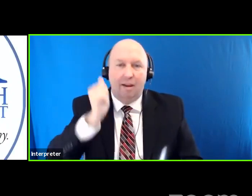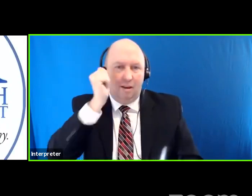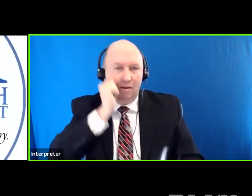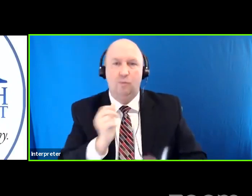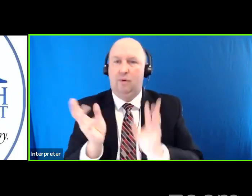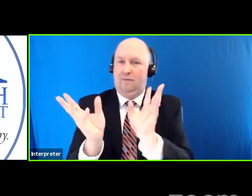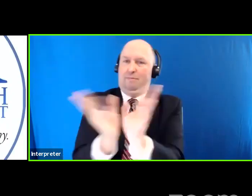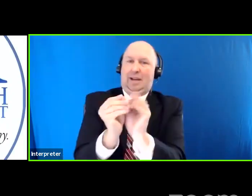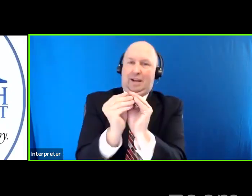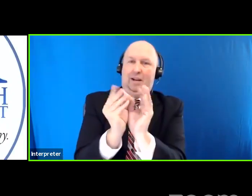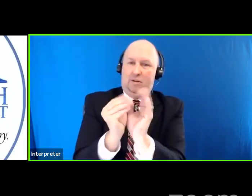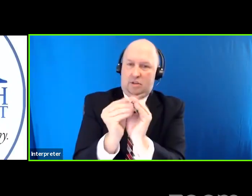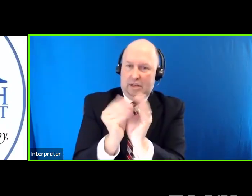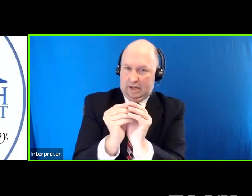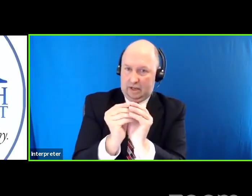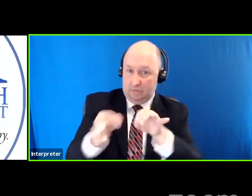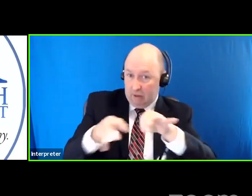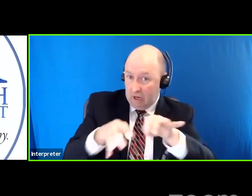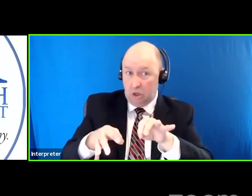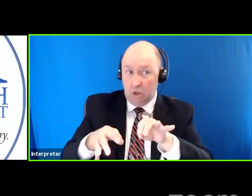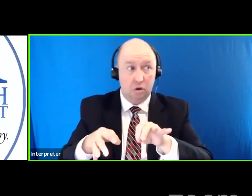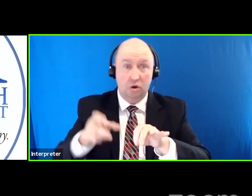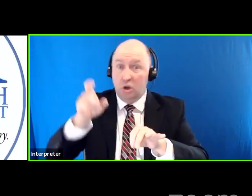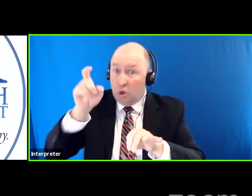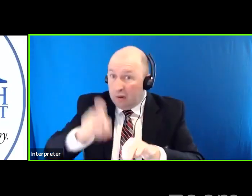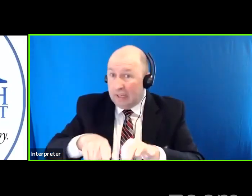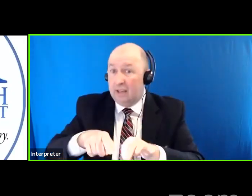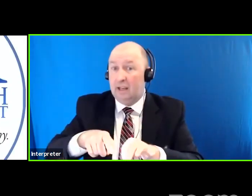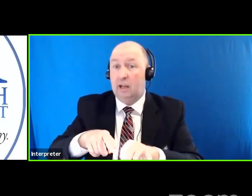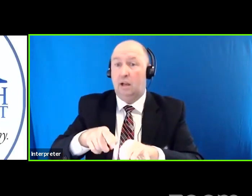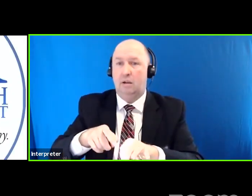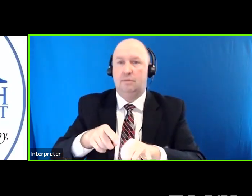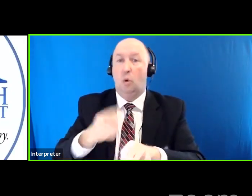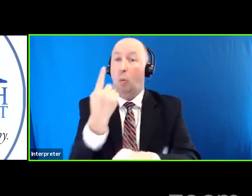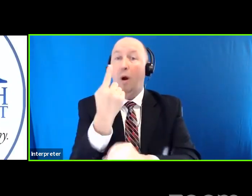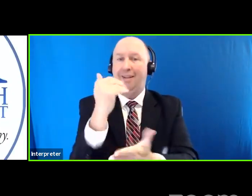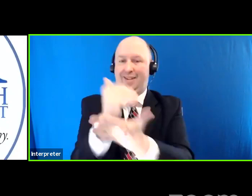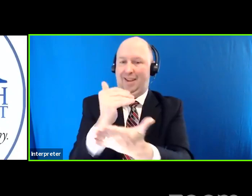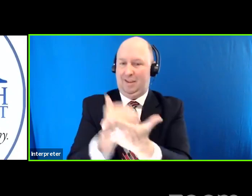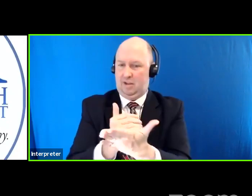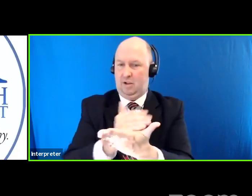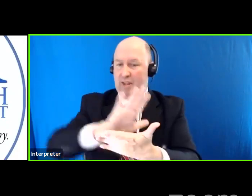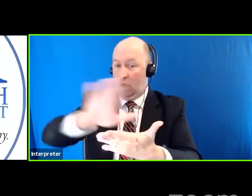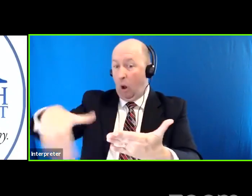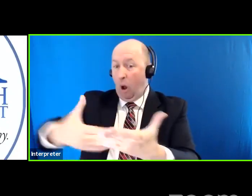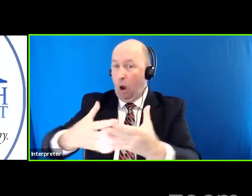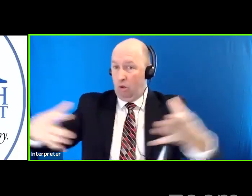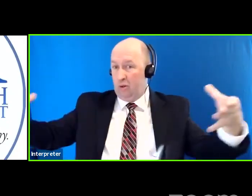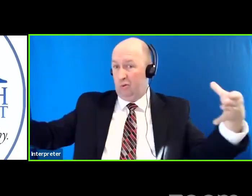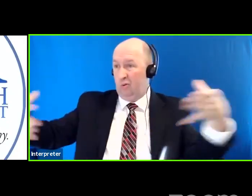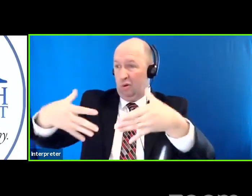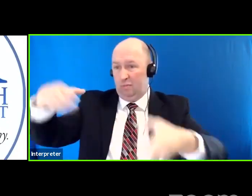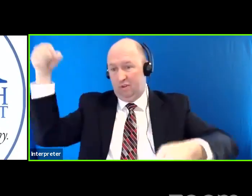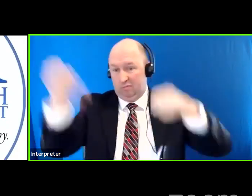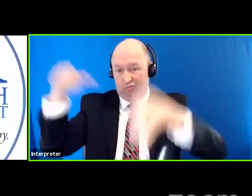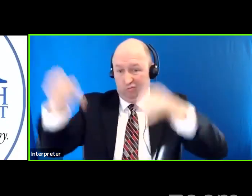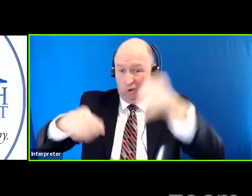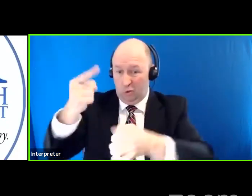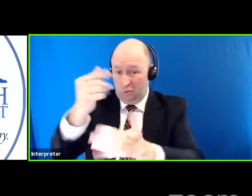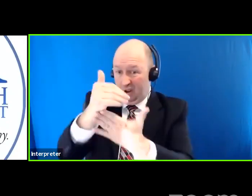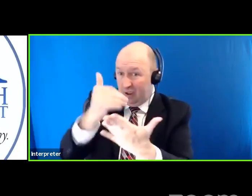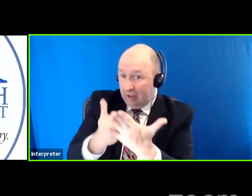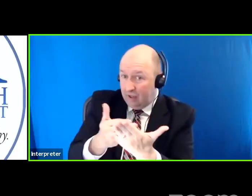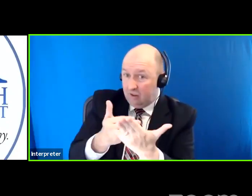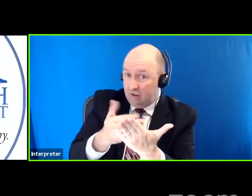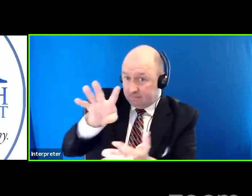ahead and look to say, do we need to get a centralized list? Is that something that's needed? So we'll be working on that as well. Again, it's always